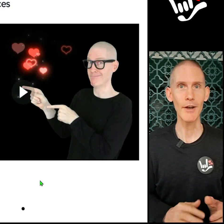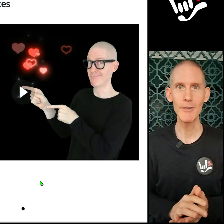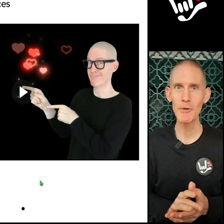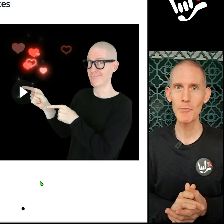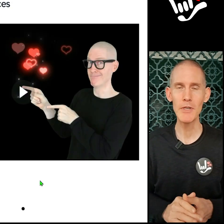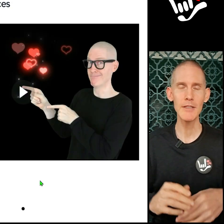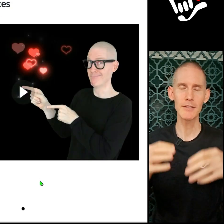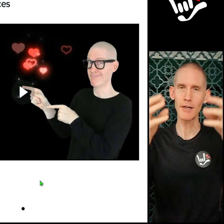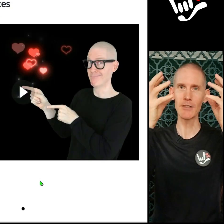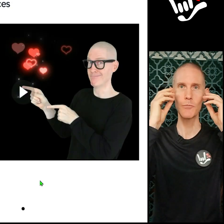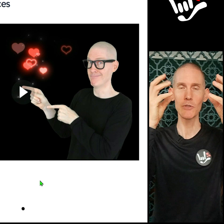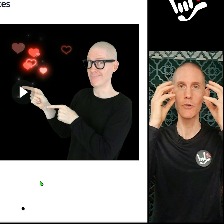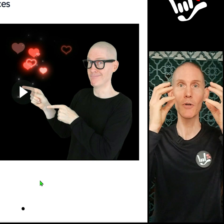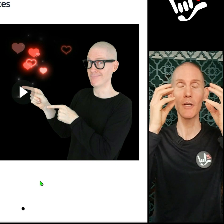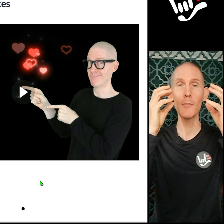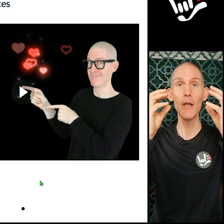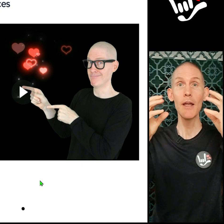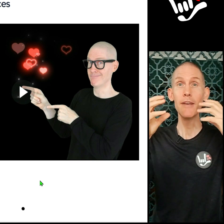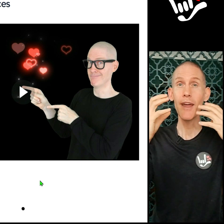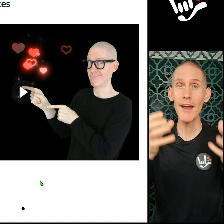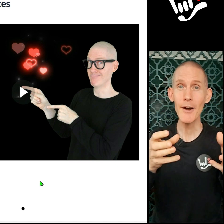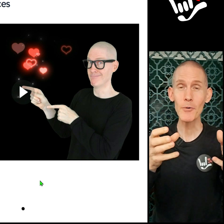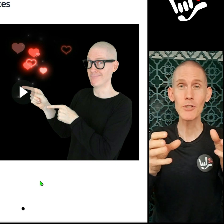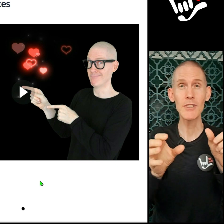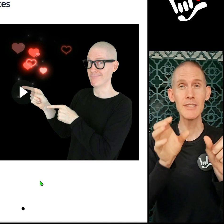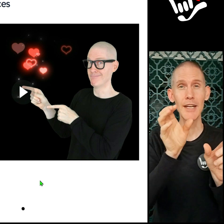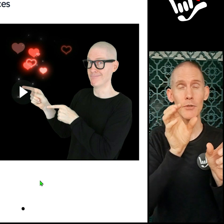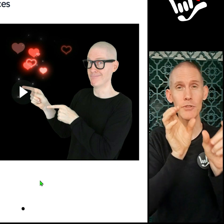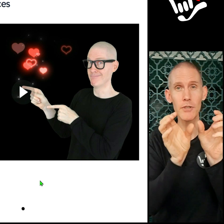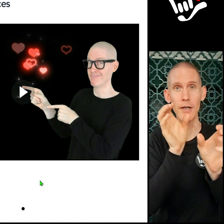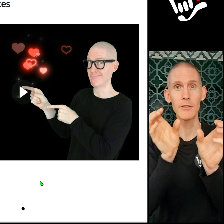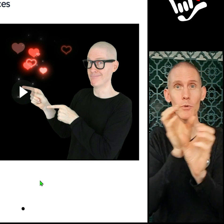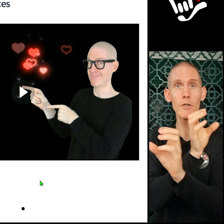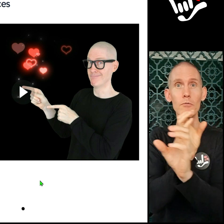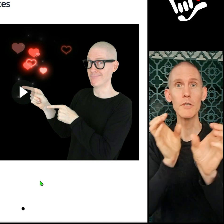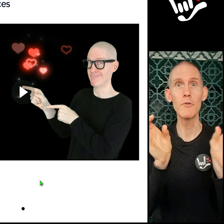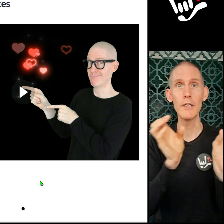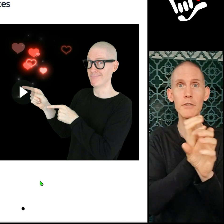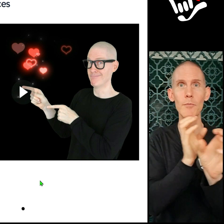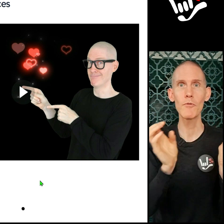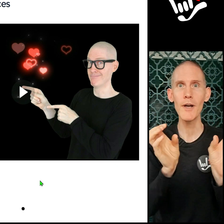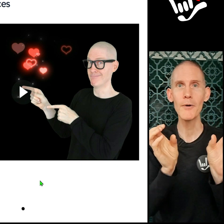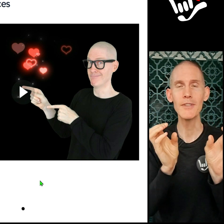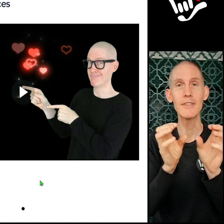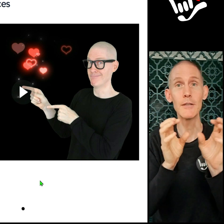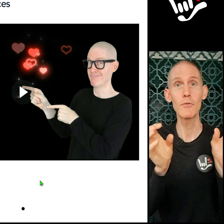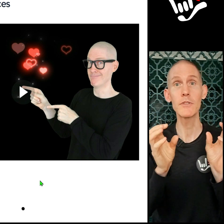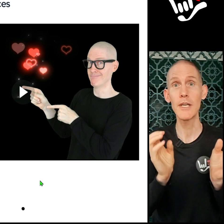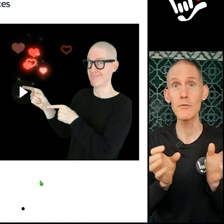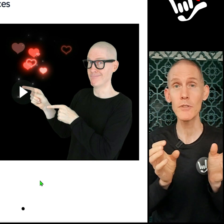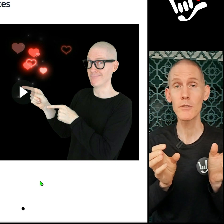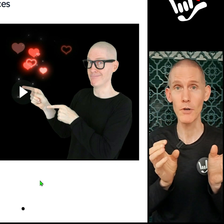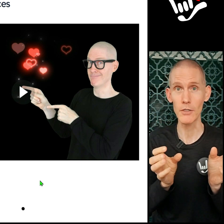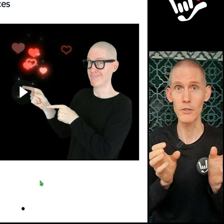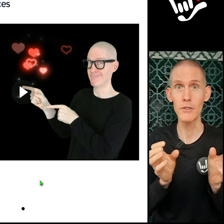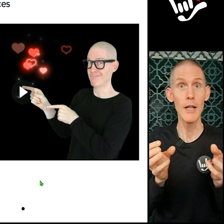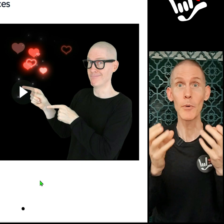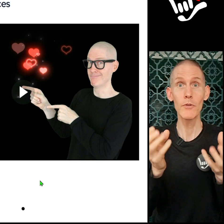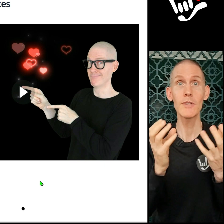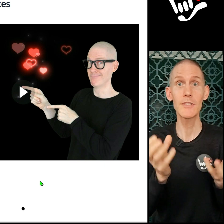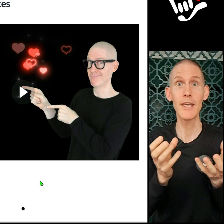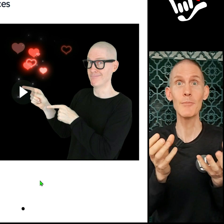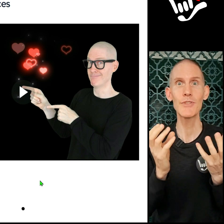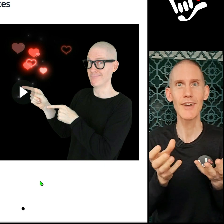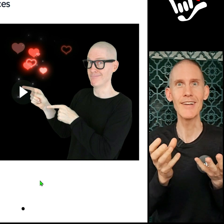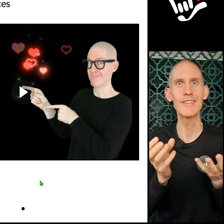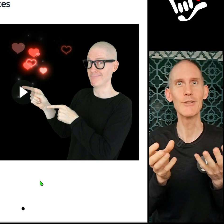been signing with me, the signs have been soaking up. Now we're just going to take those signs and we're going to rearrange them around into different sentence structures, but